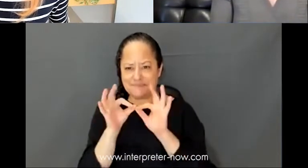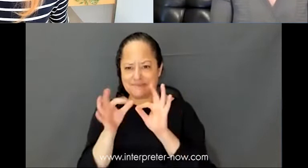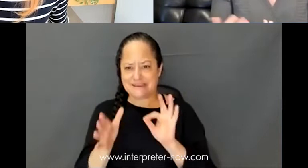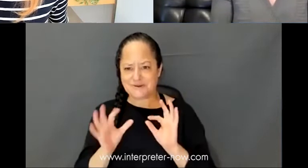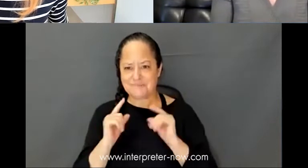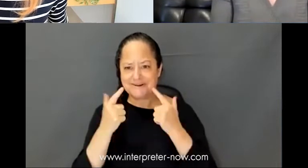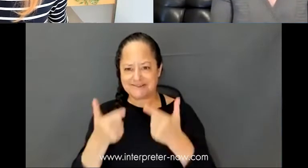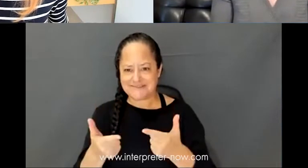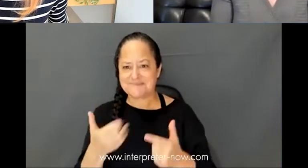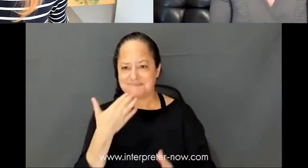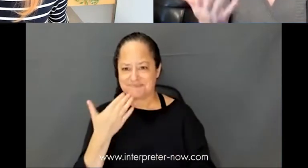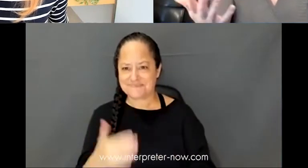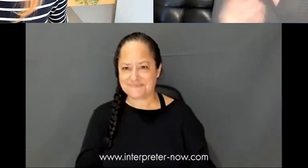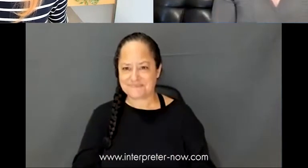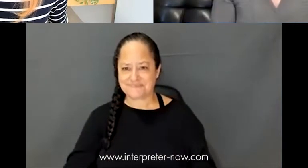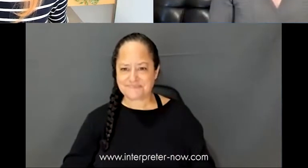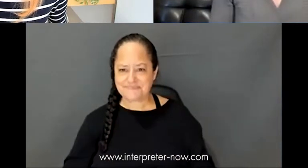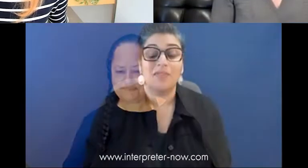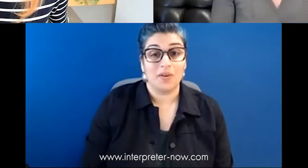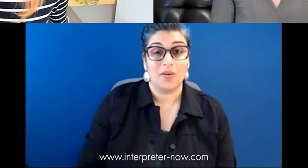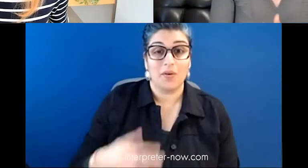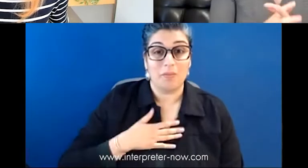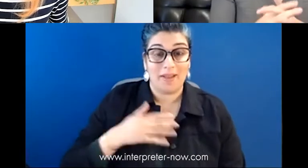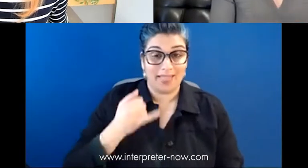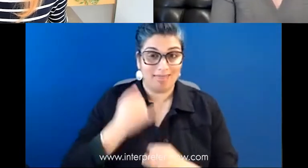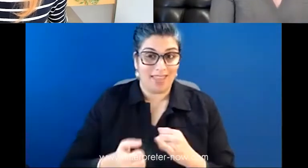recommendation. It's a little bit wonky. As you can tell, I like wonk.